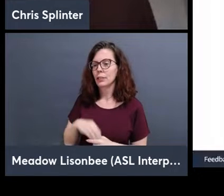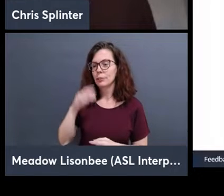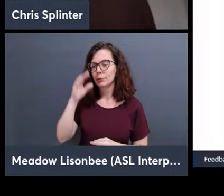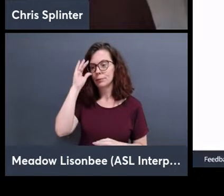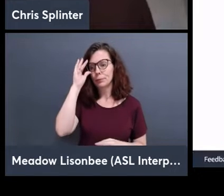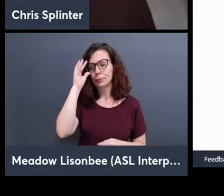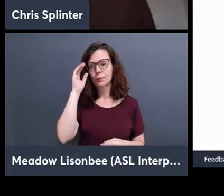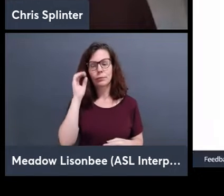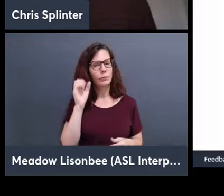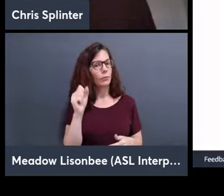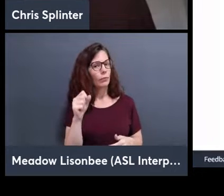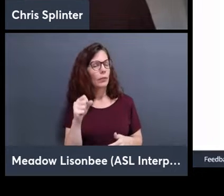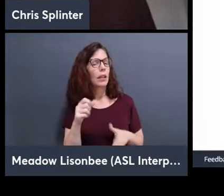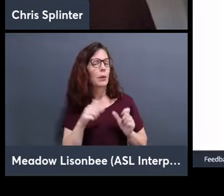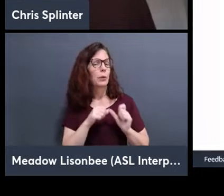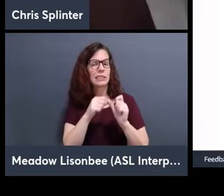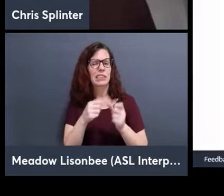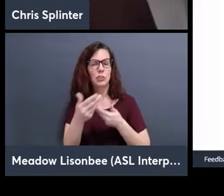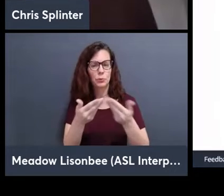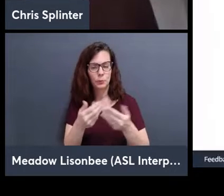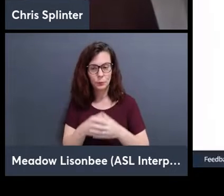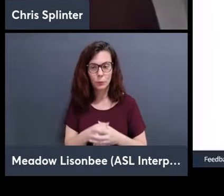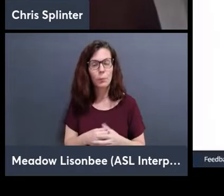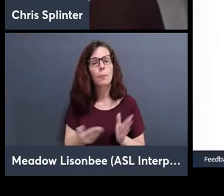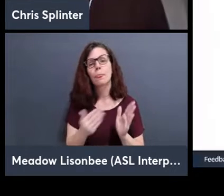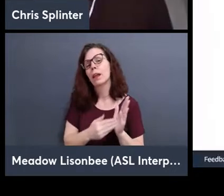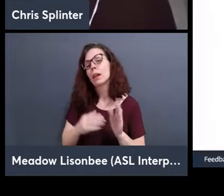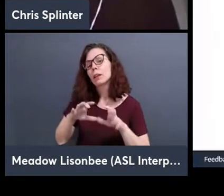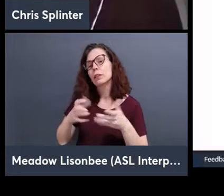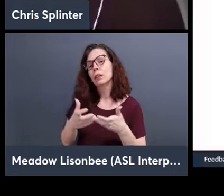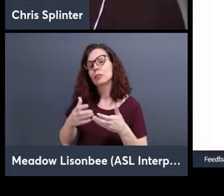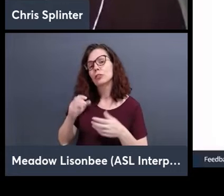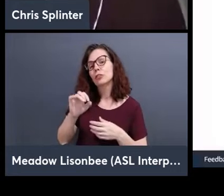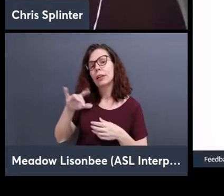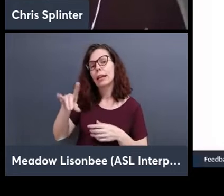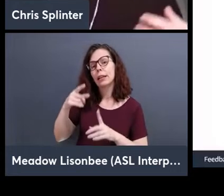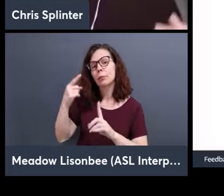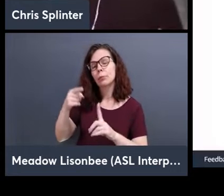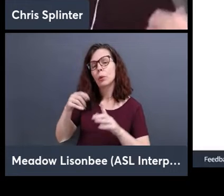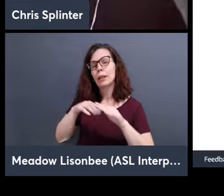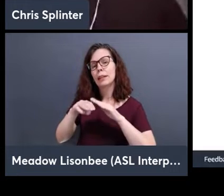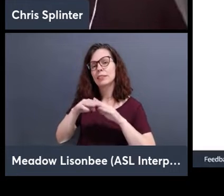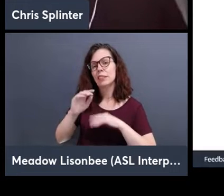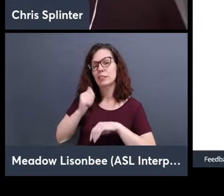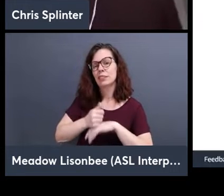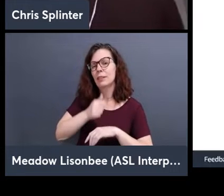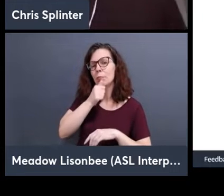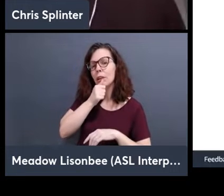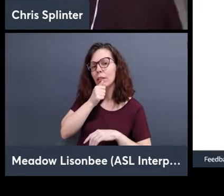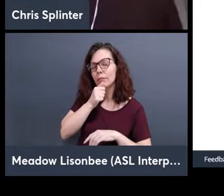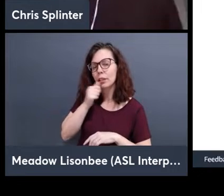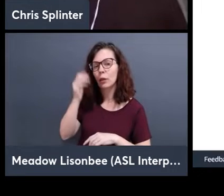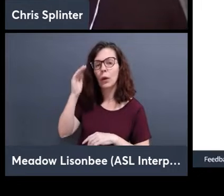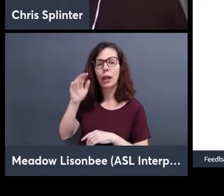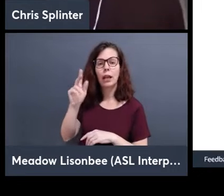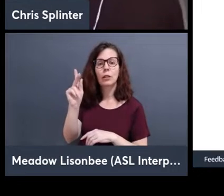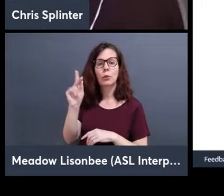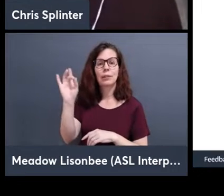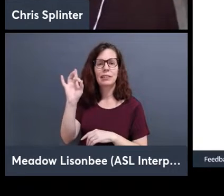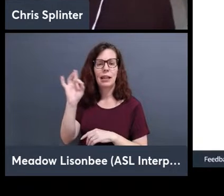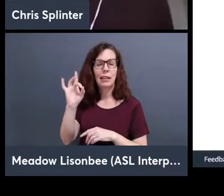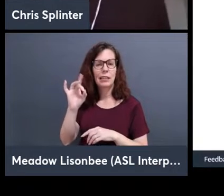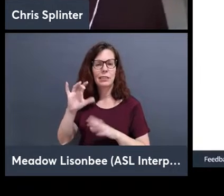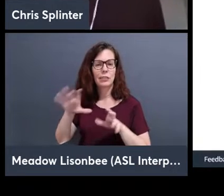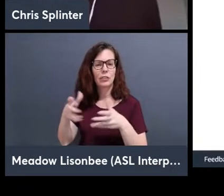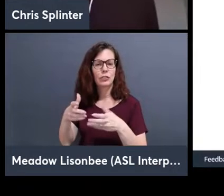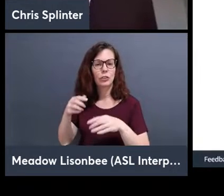I'll continue going through this here. Again, cluster endpoint access is set to private because the Kubernetes cluster is running on an outpost